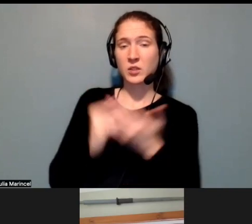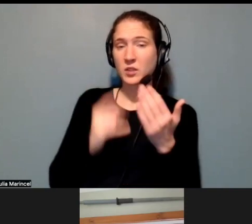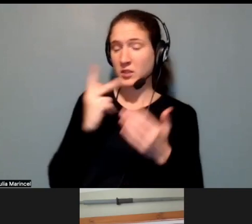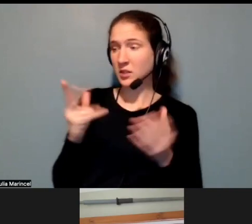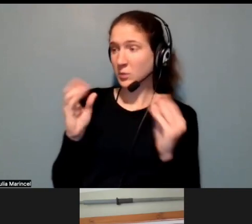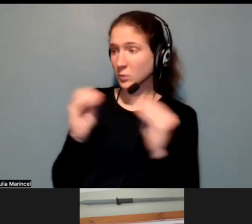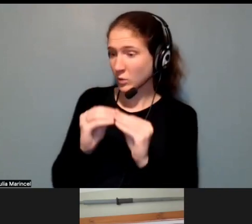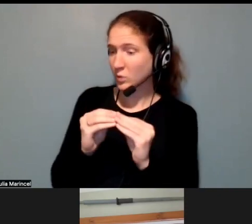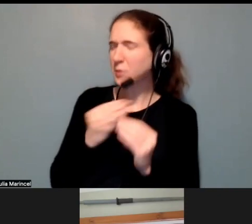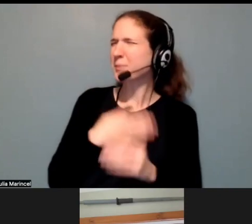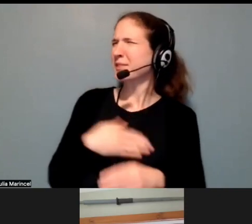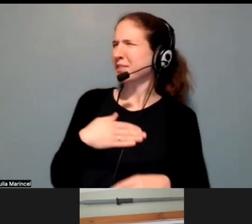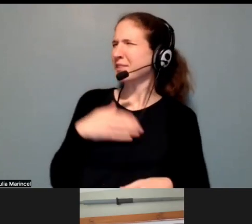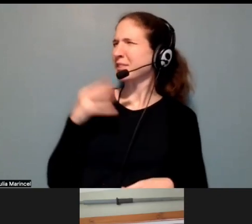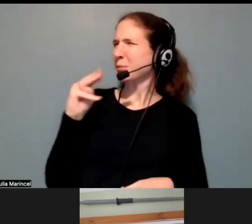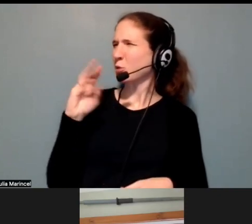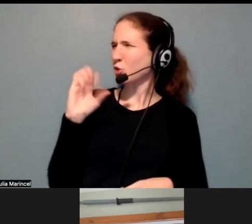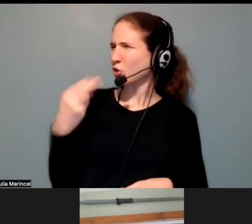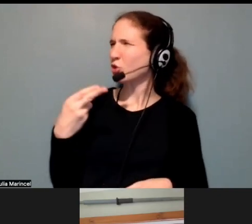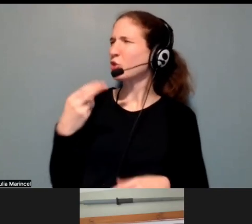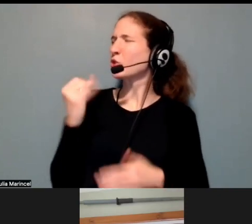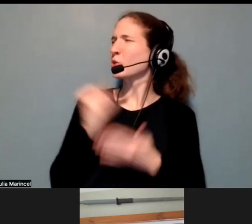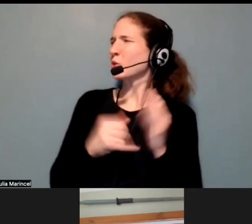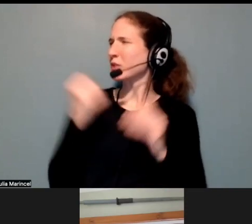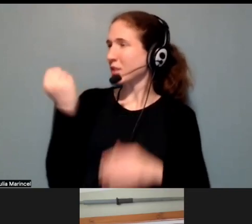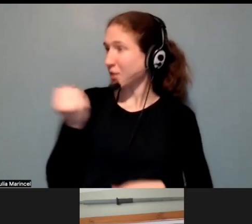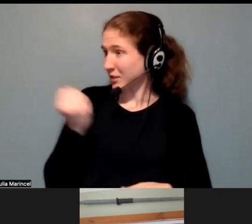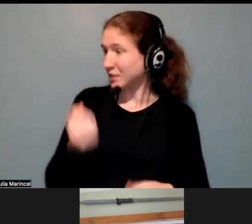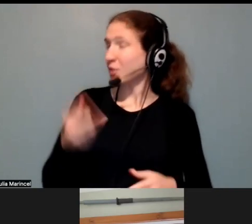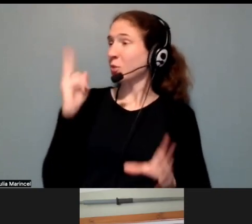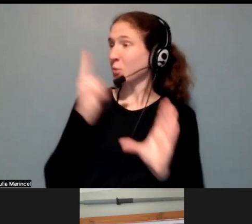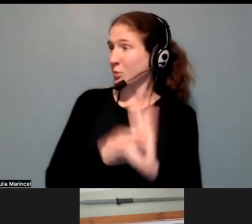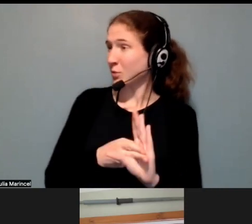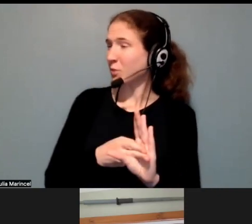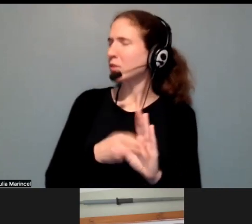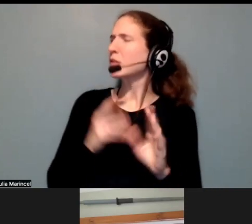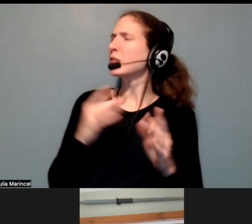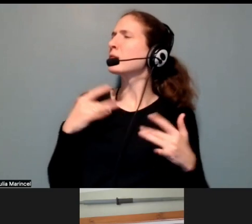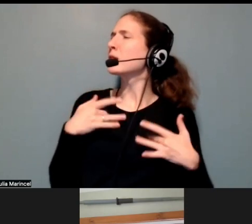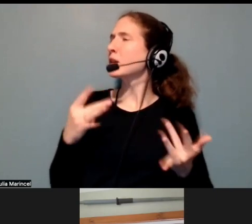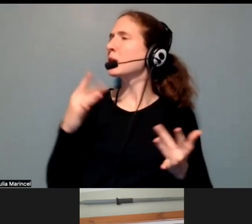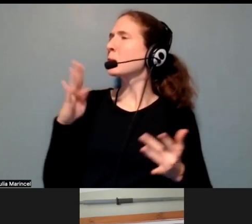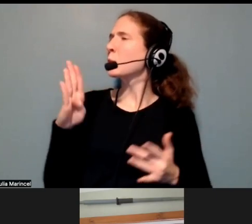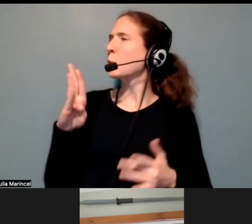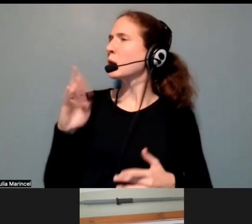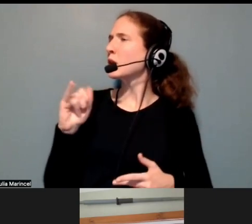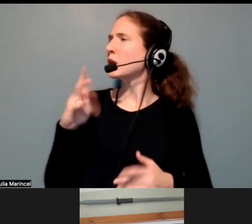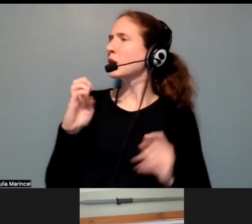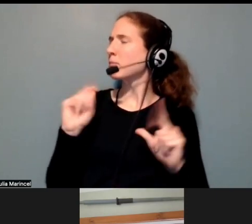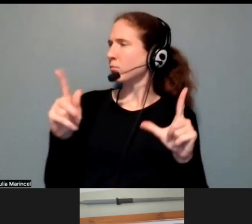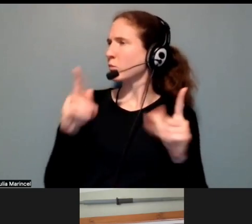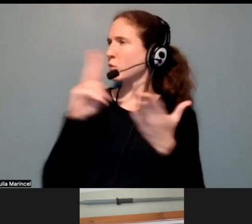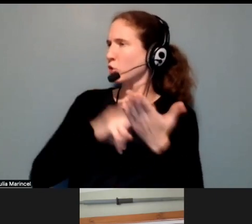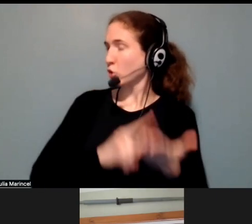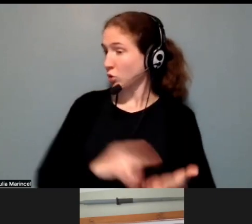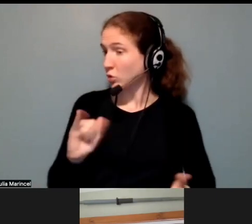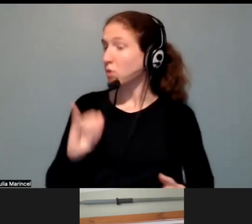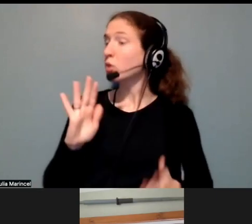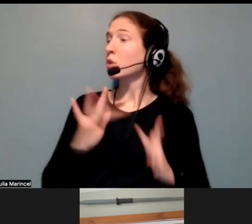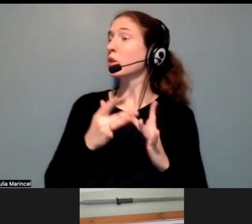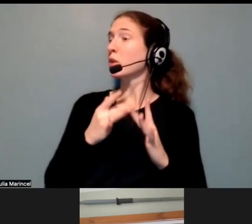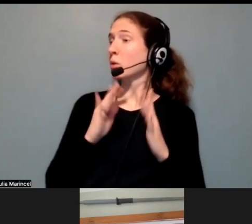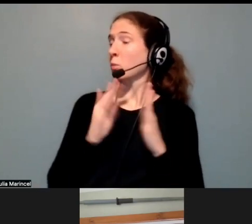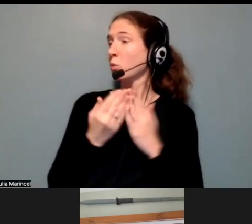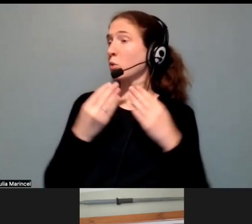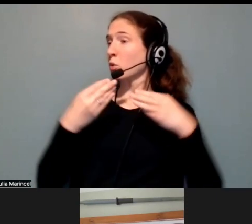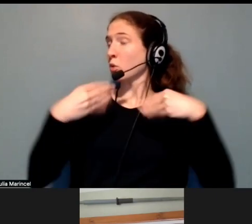March Art Saturday. You can register on Eventbrite. You can also purchase his books on our online bookstore. And we'd like to